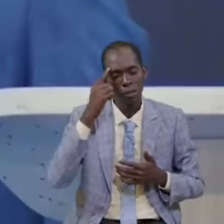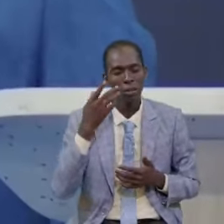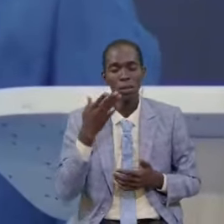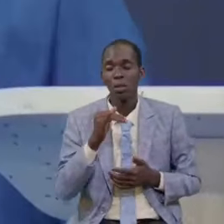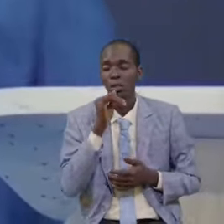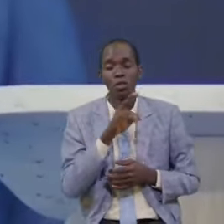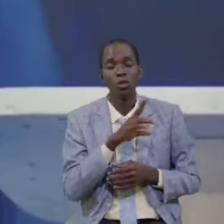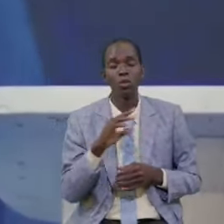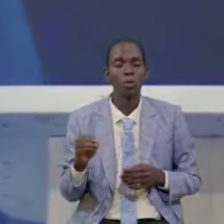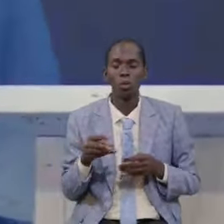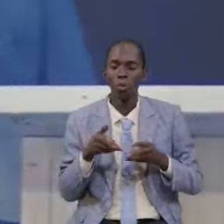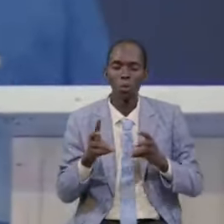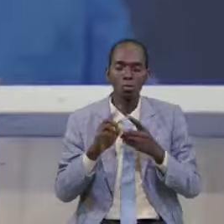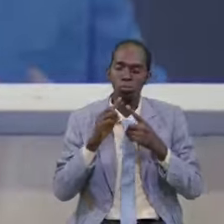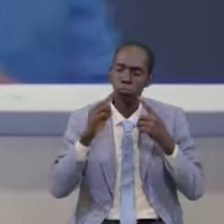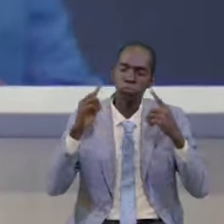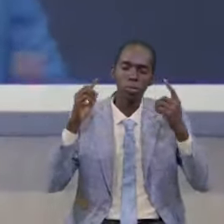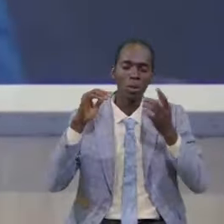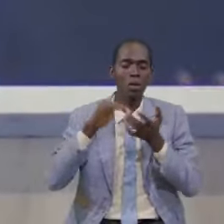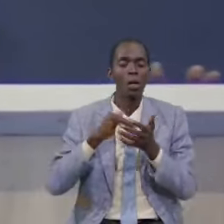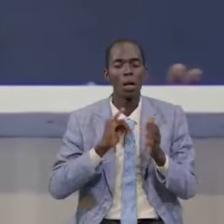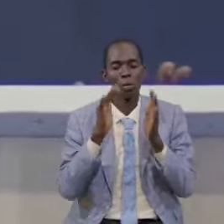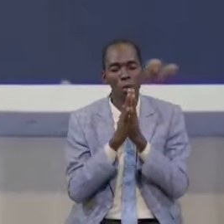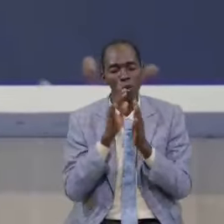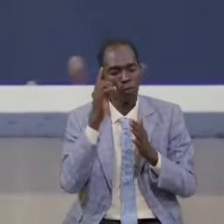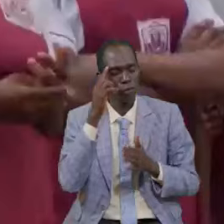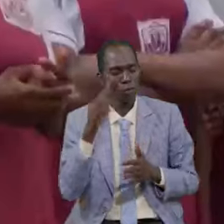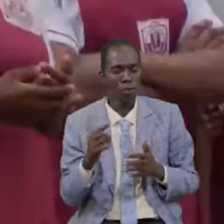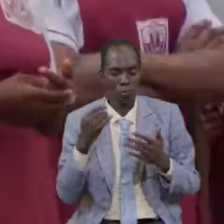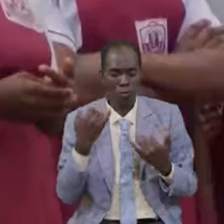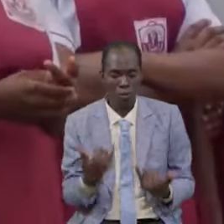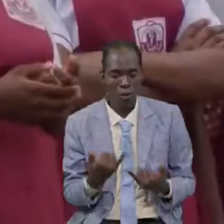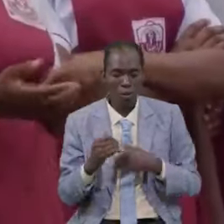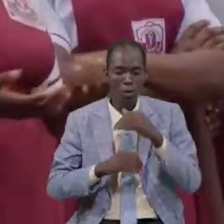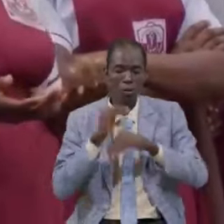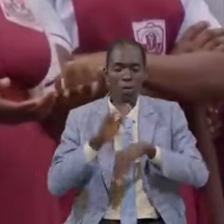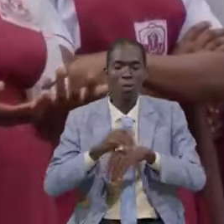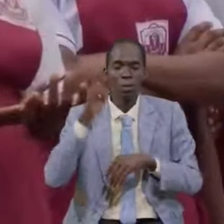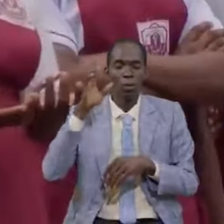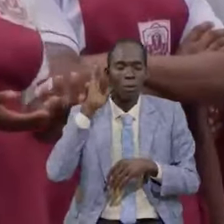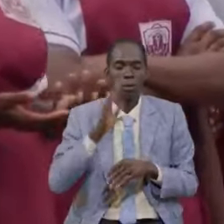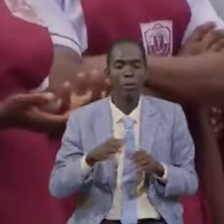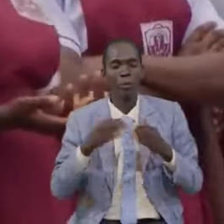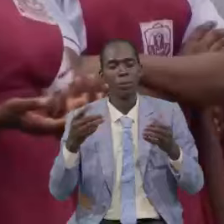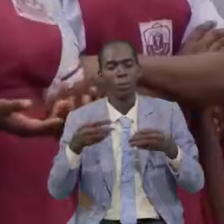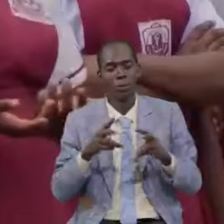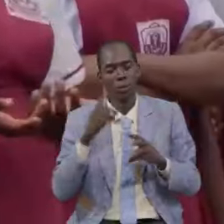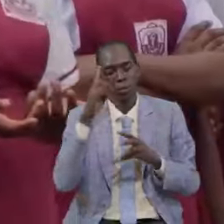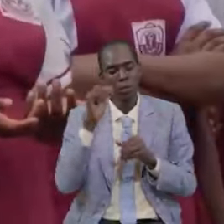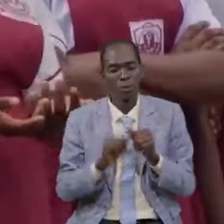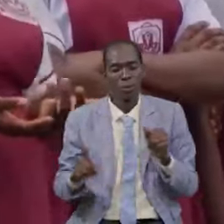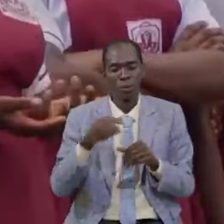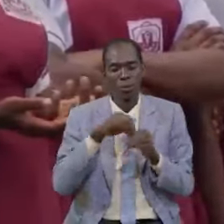pray that this day you'll open the way for everyone in Jesus'